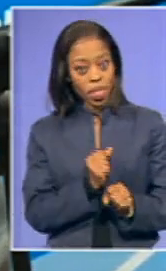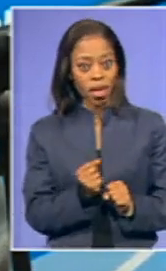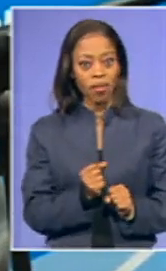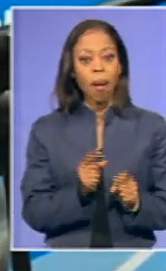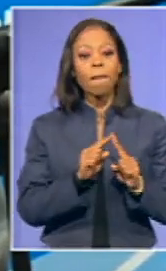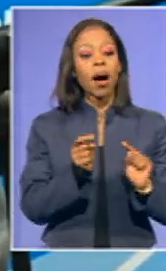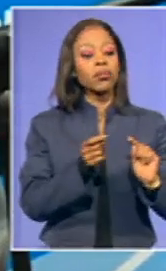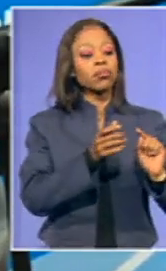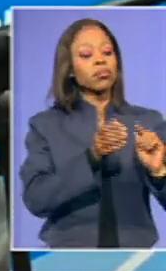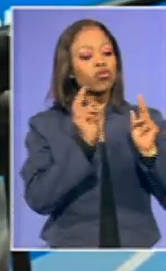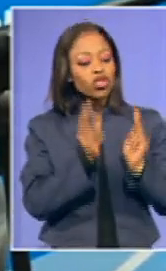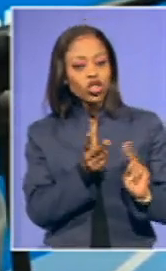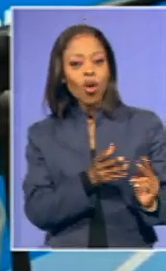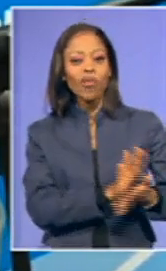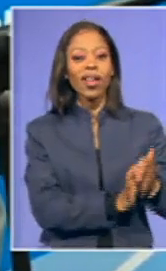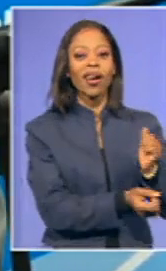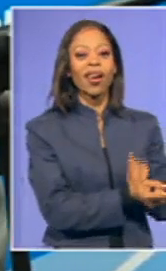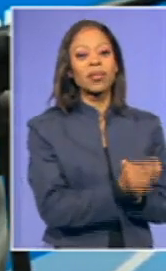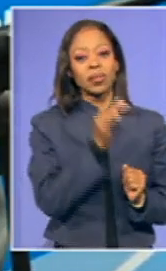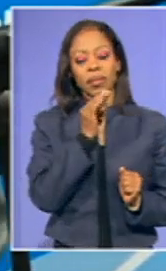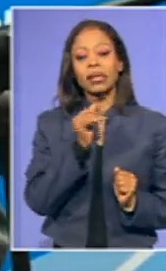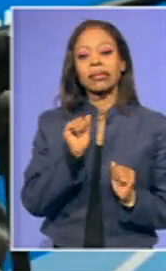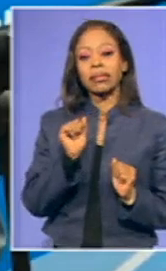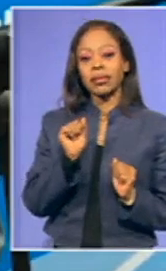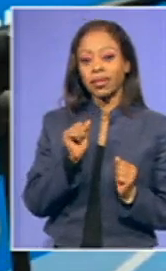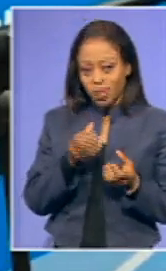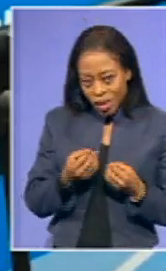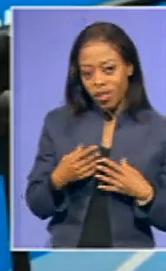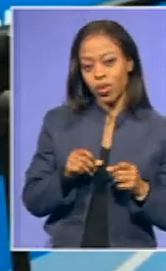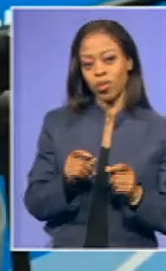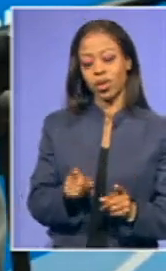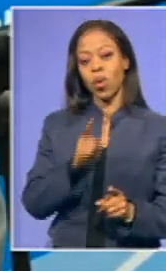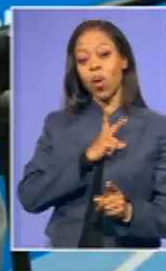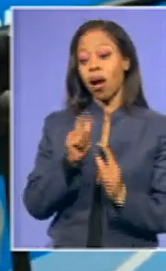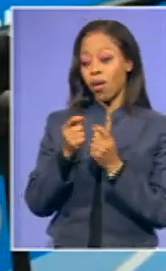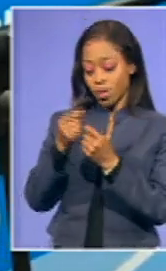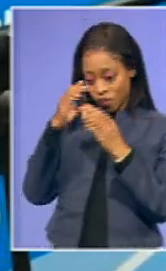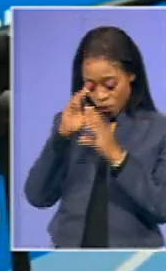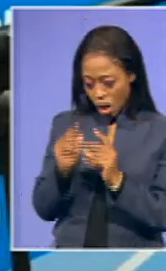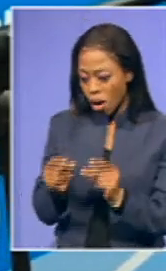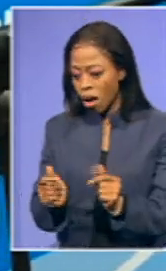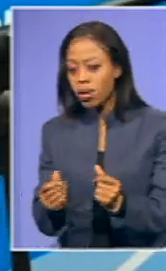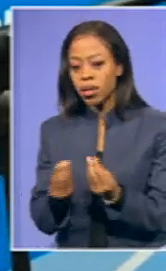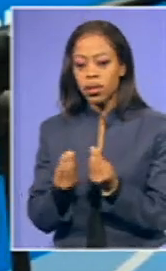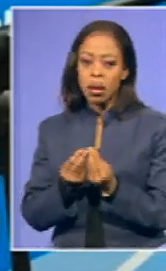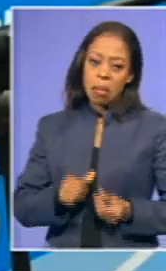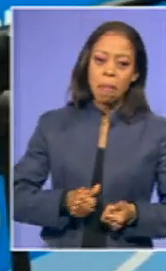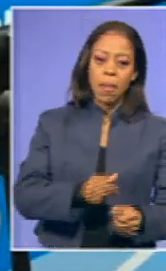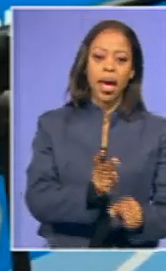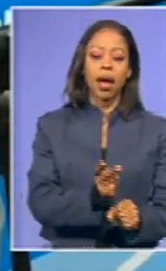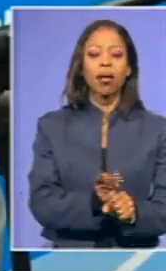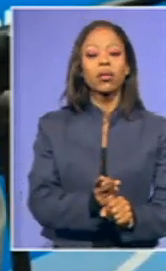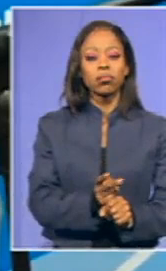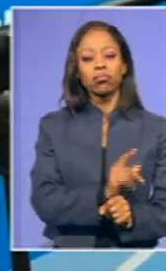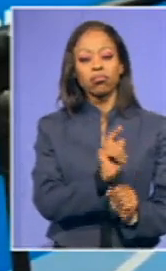lost some time because then we had the team concentrating on an emergency. So we will go back fully fledged into unaccounted for